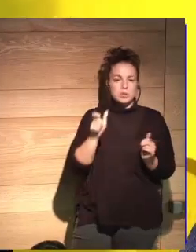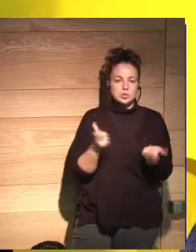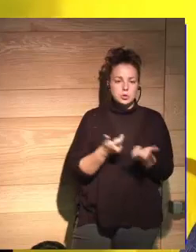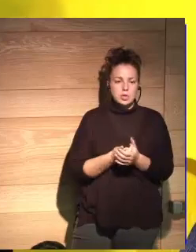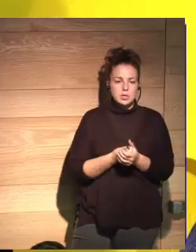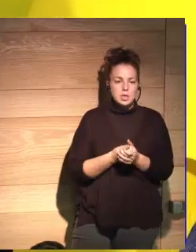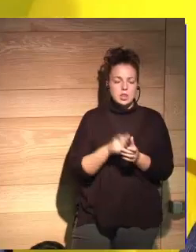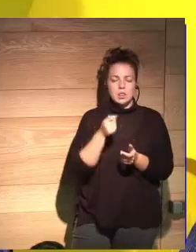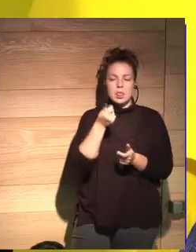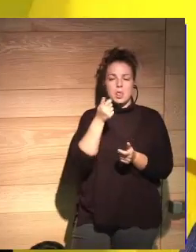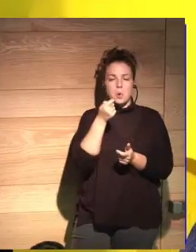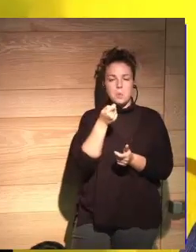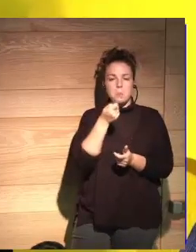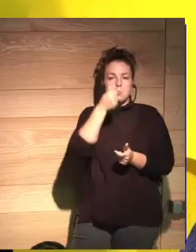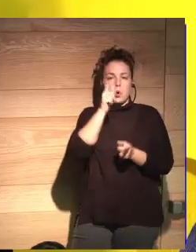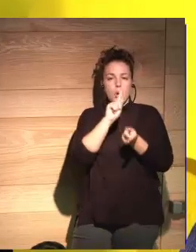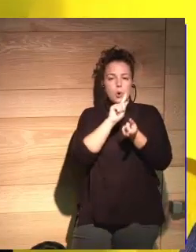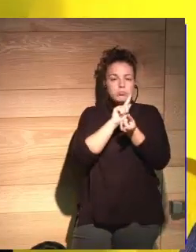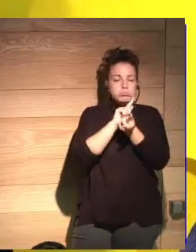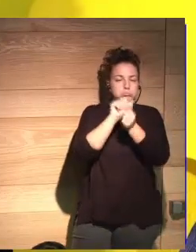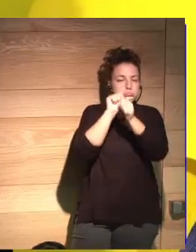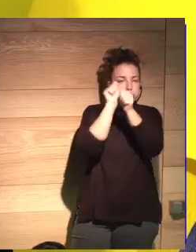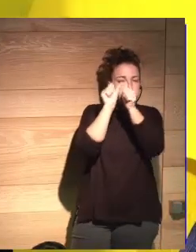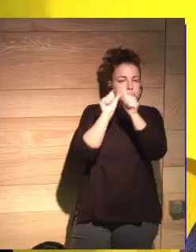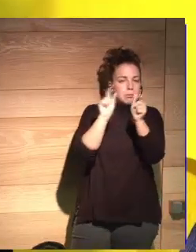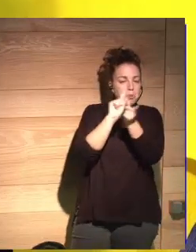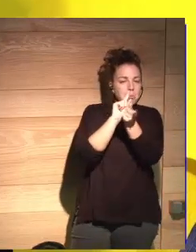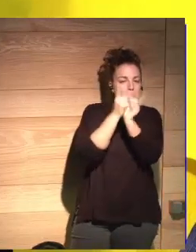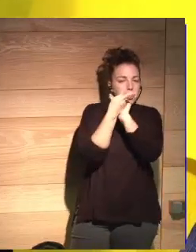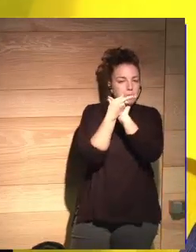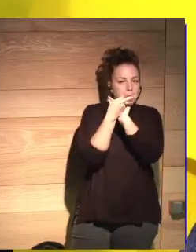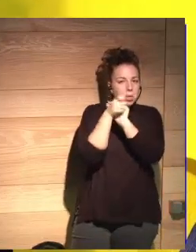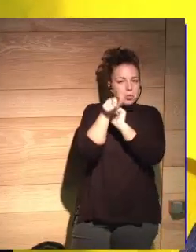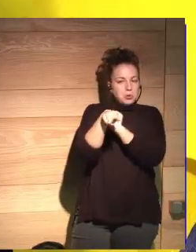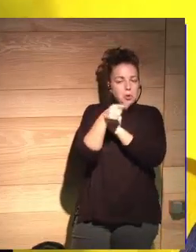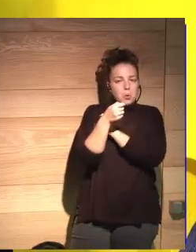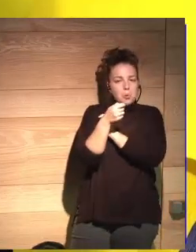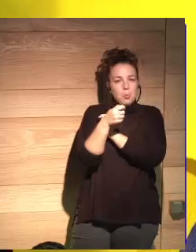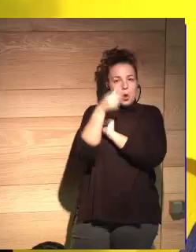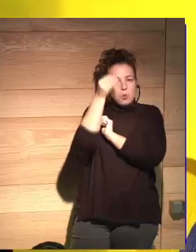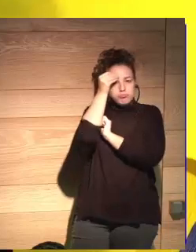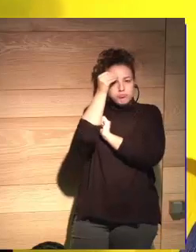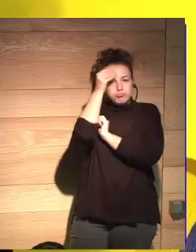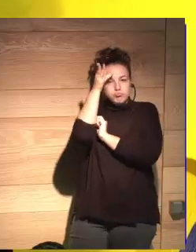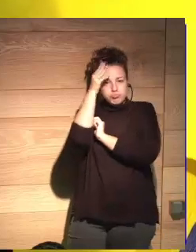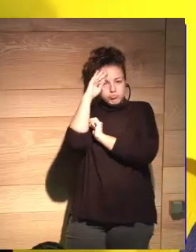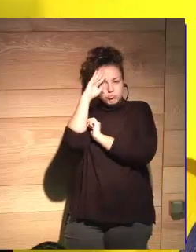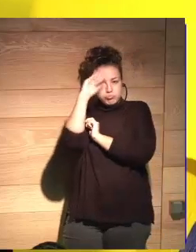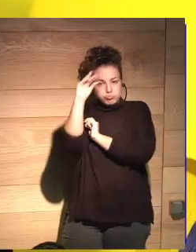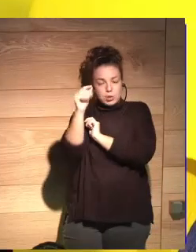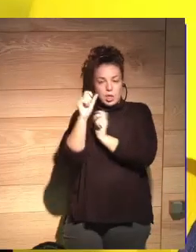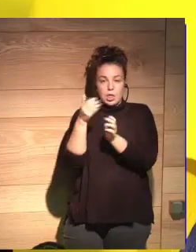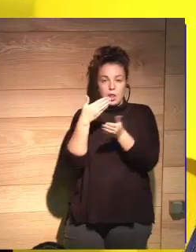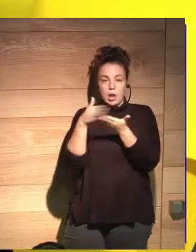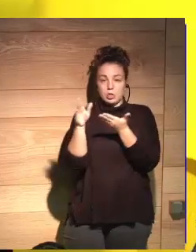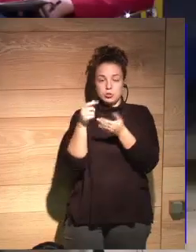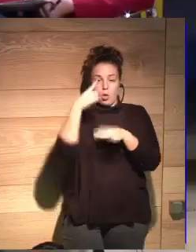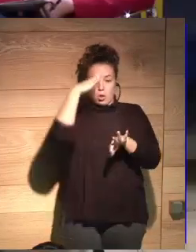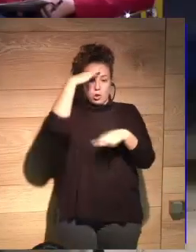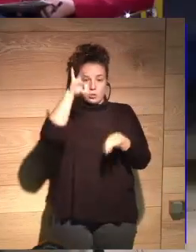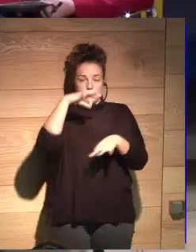some individuals that are going to be genetically modified who will be like super gifted, and everyone else will not know